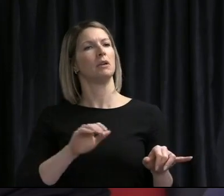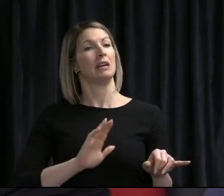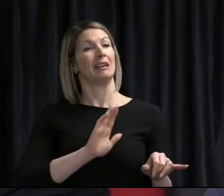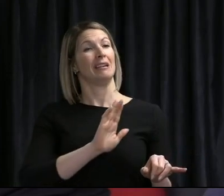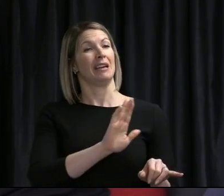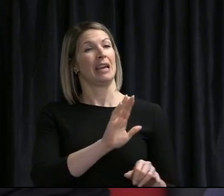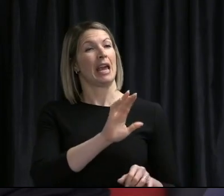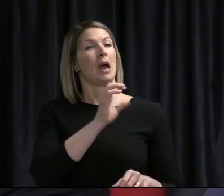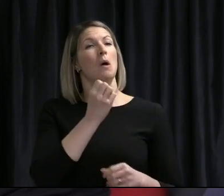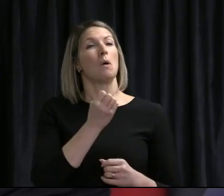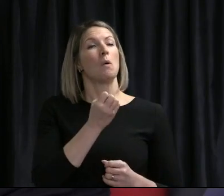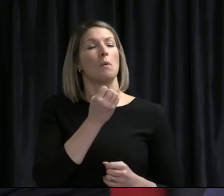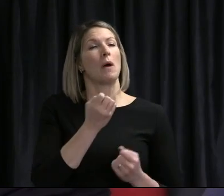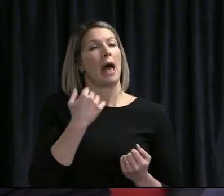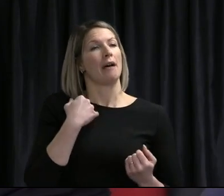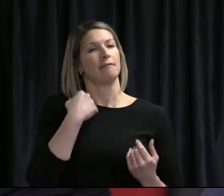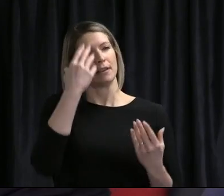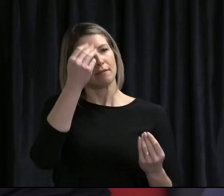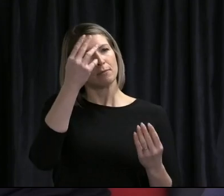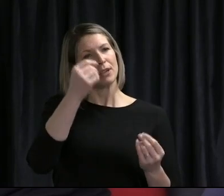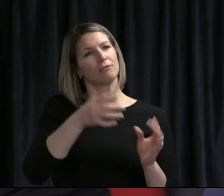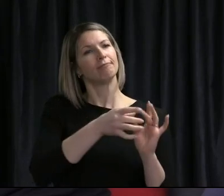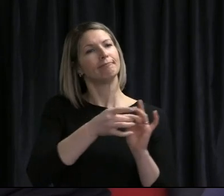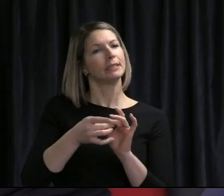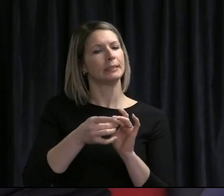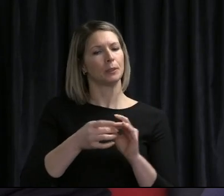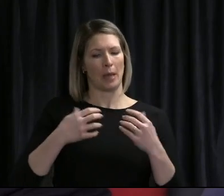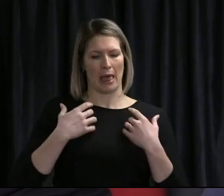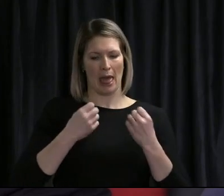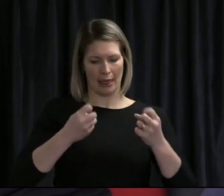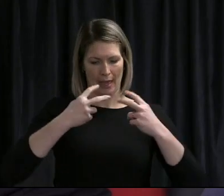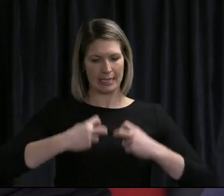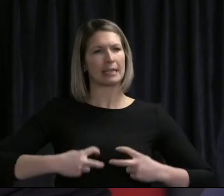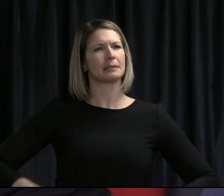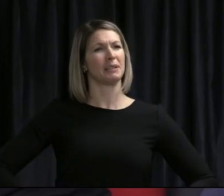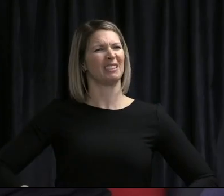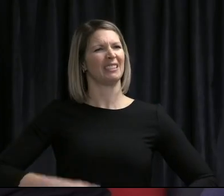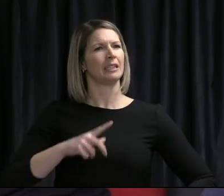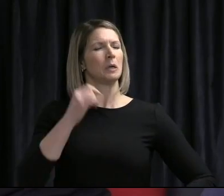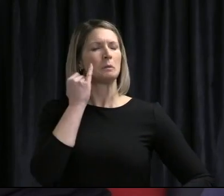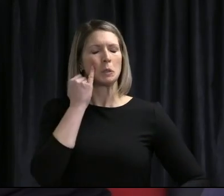in relation to COVID-19 symptoms, and this is at the